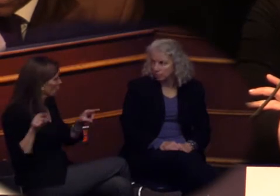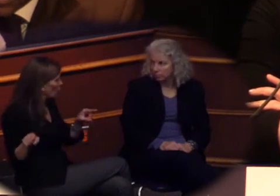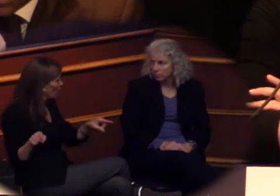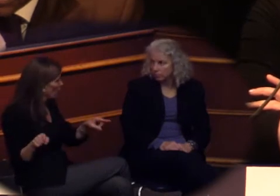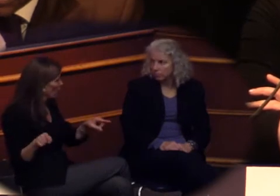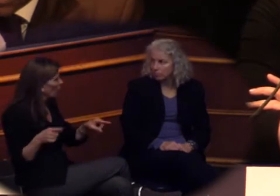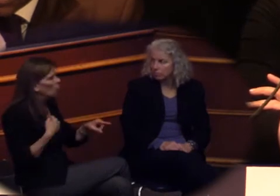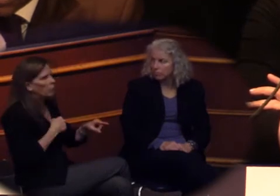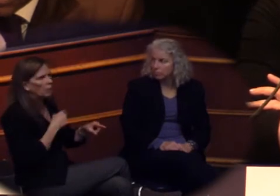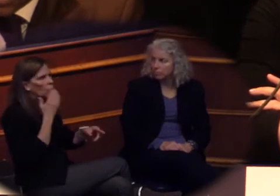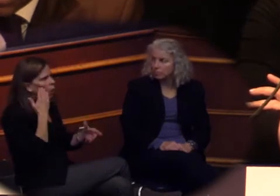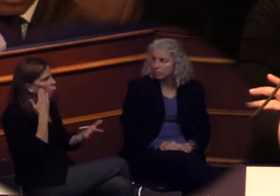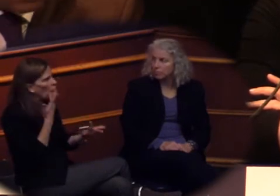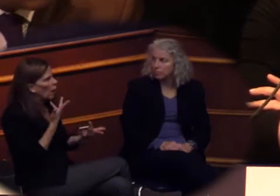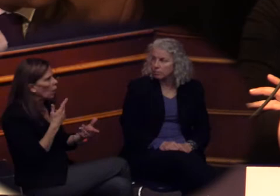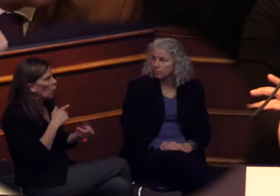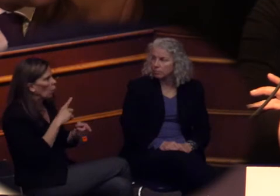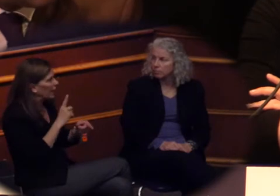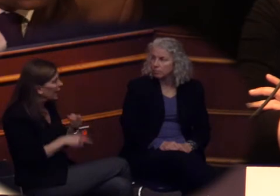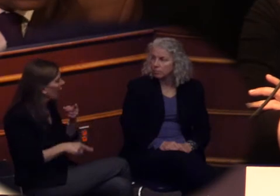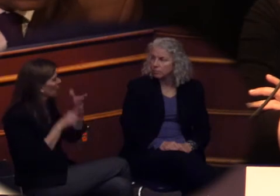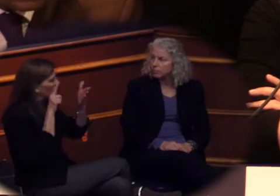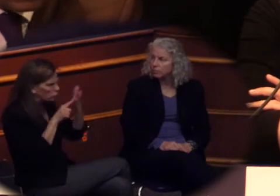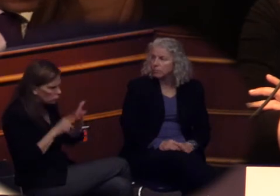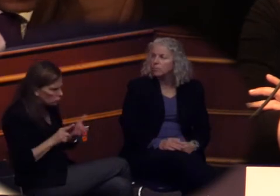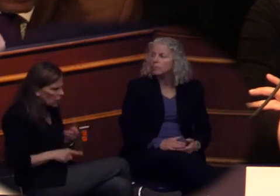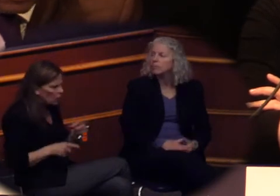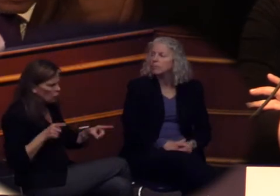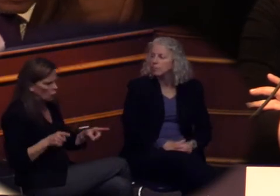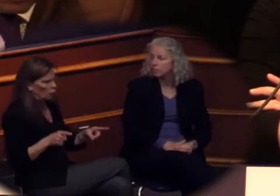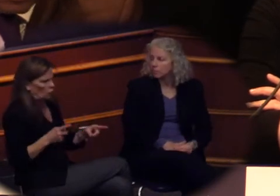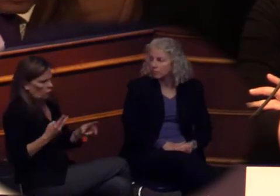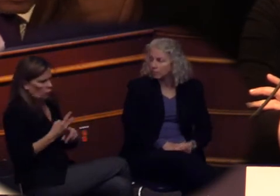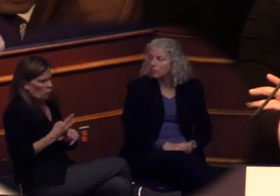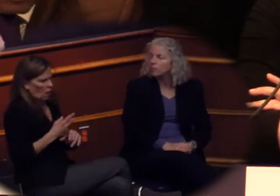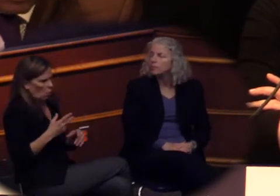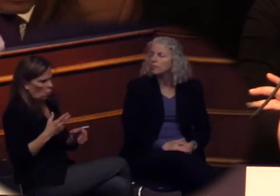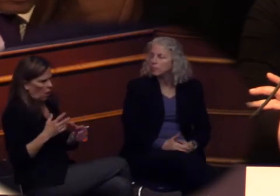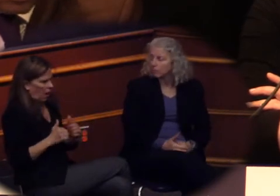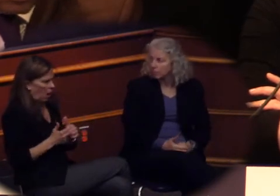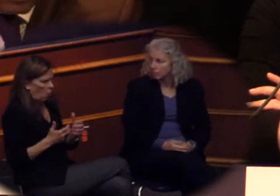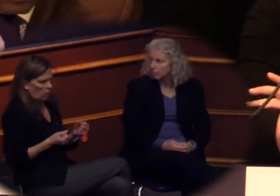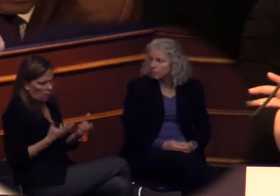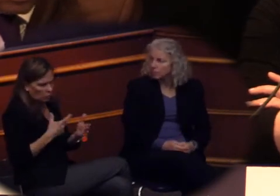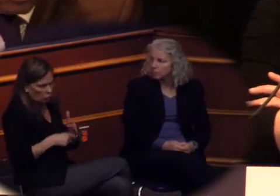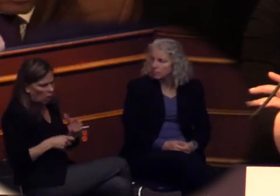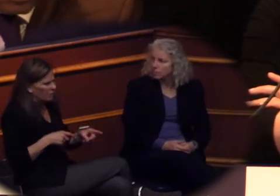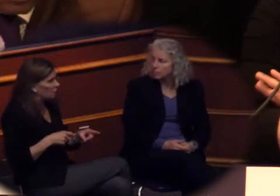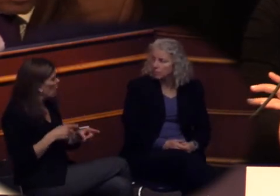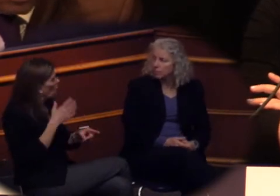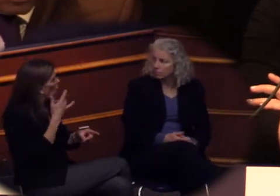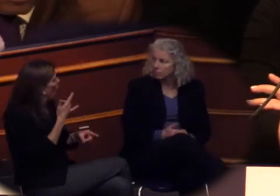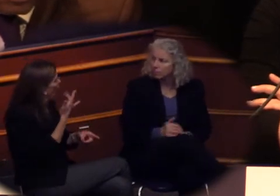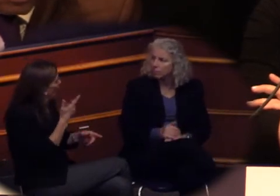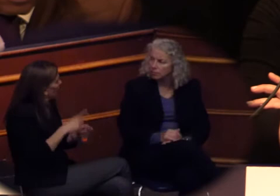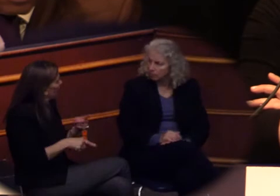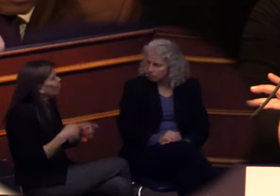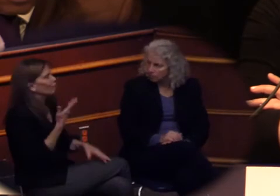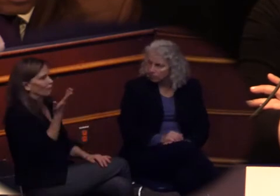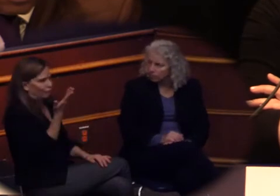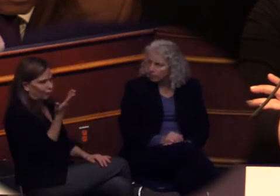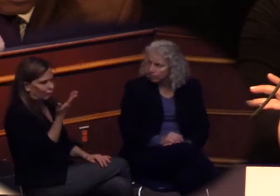can't even get a feasibility study done to look at this. And why is that? Well, I think this is another follow